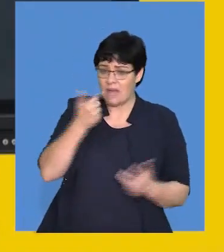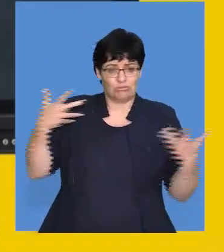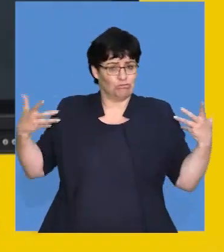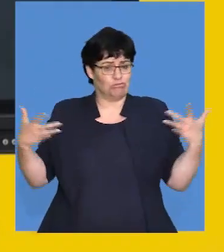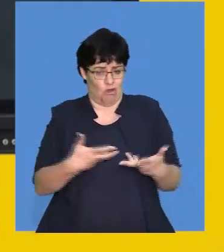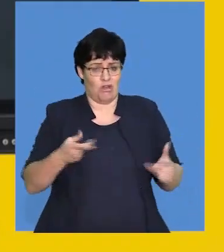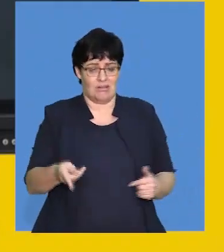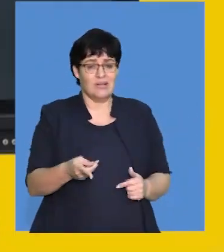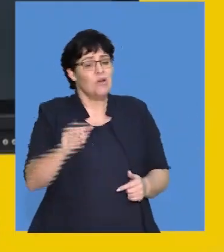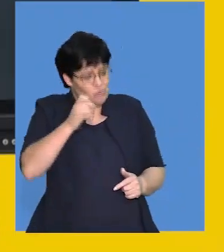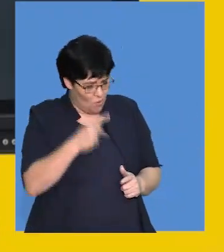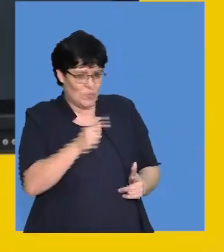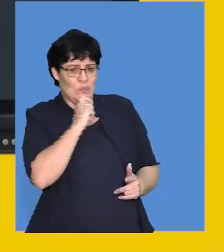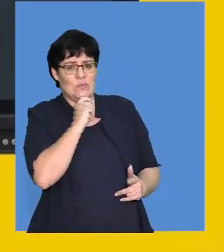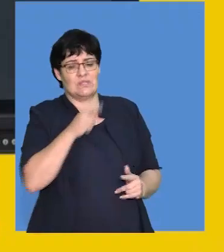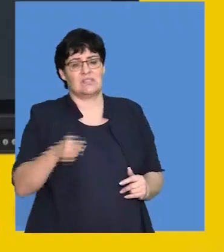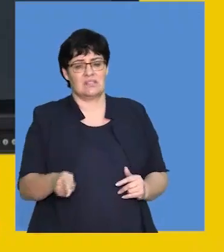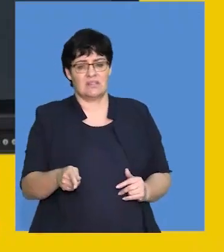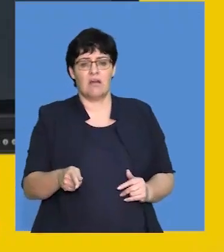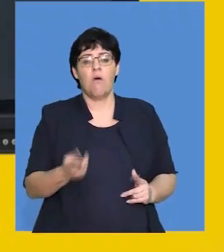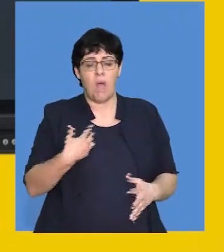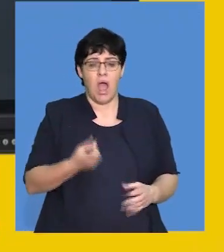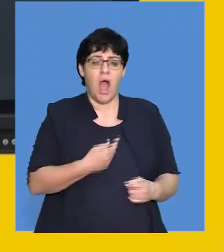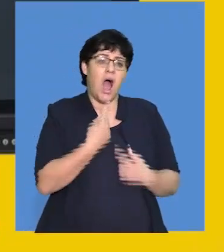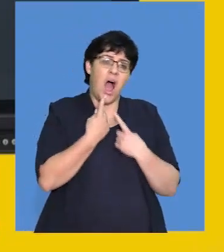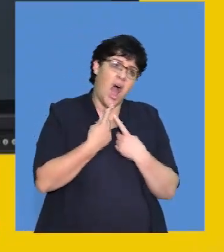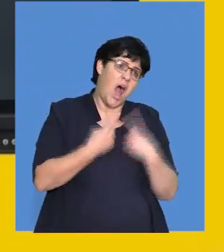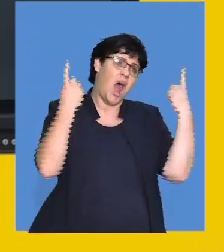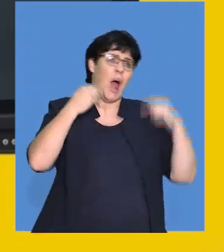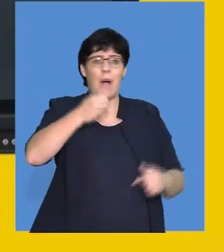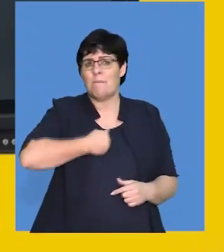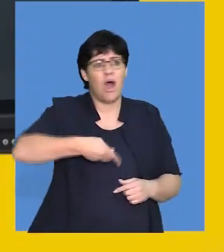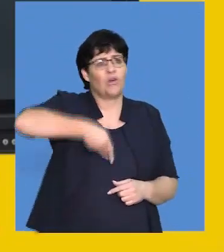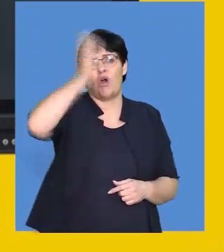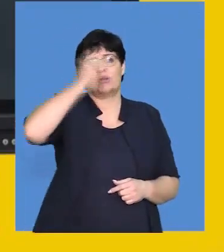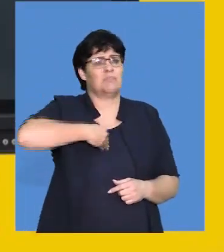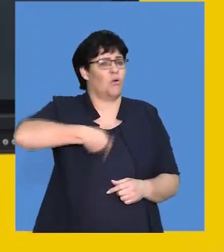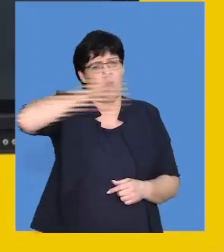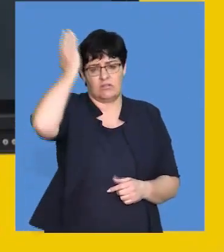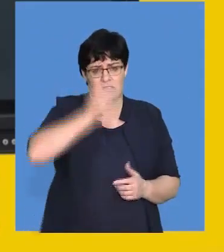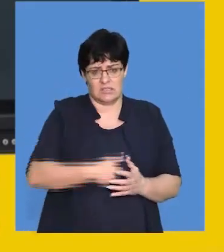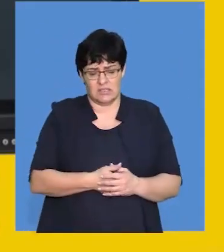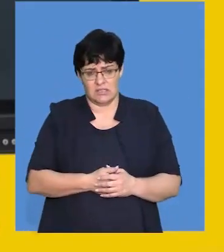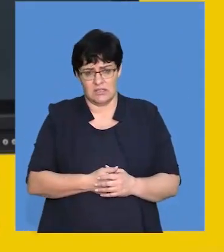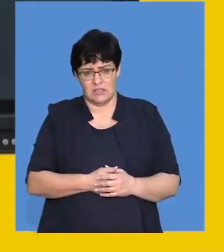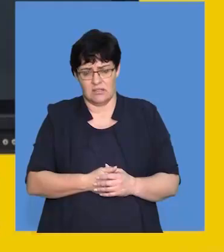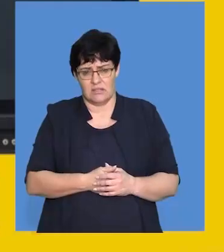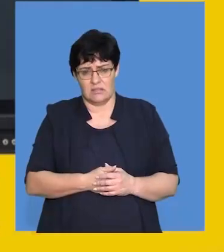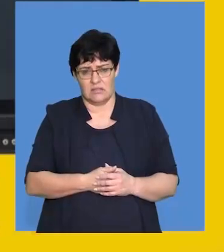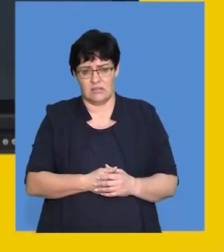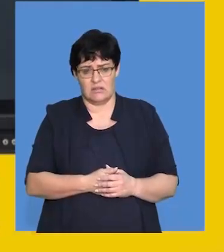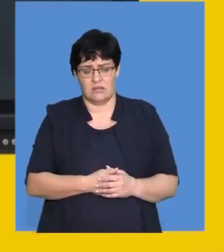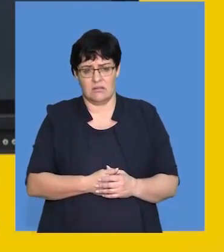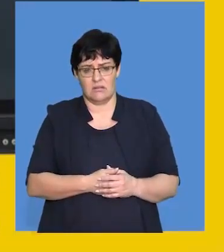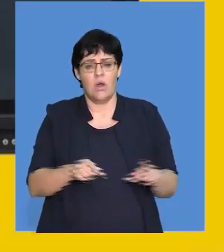he's using when he exclamates those two words, tiko tiko. We can also go